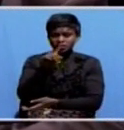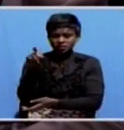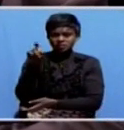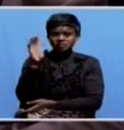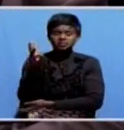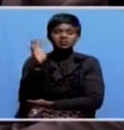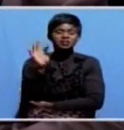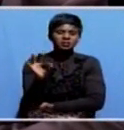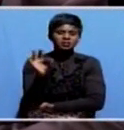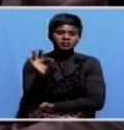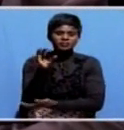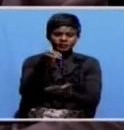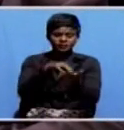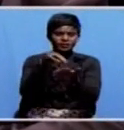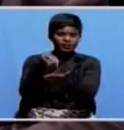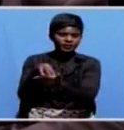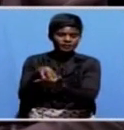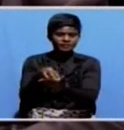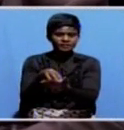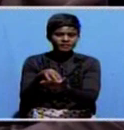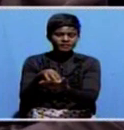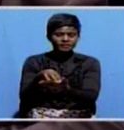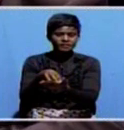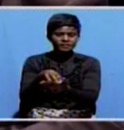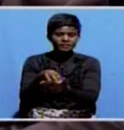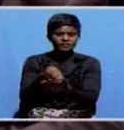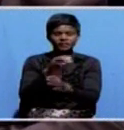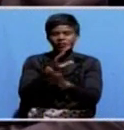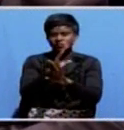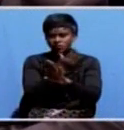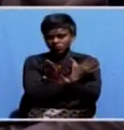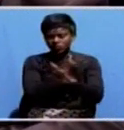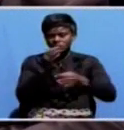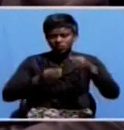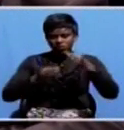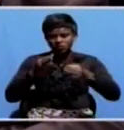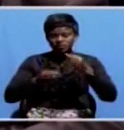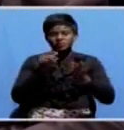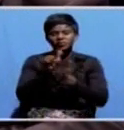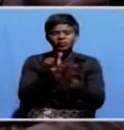169 cases were supposed to be before a court of law.